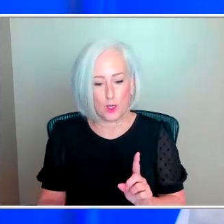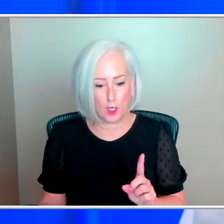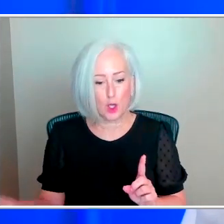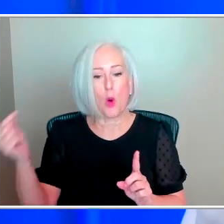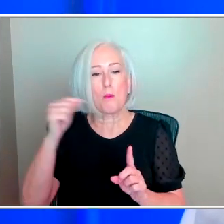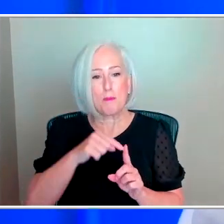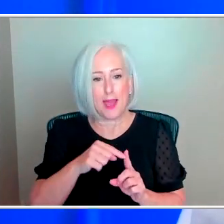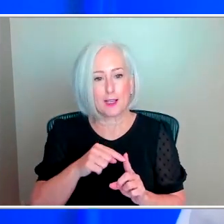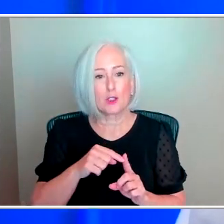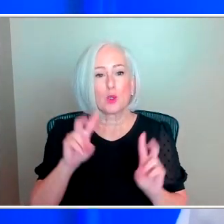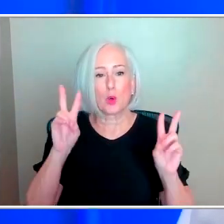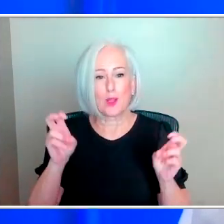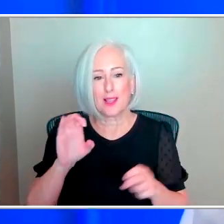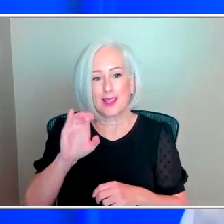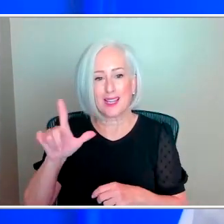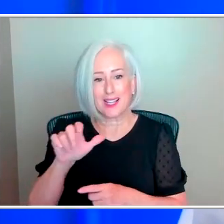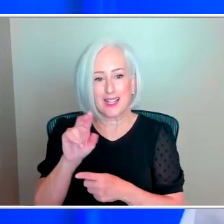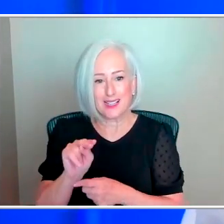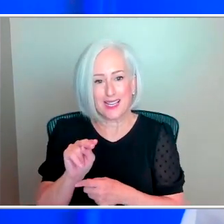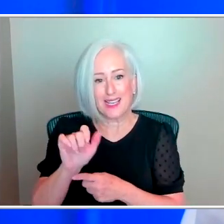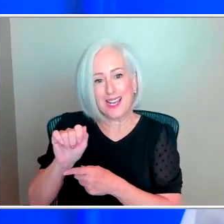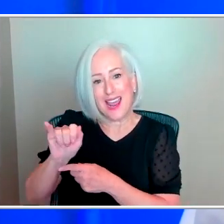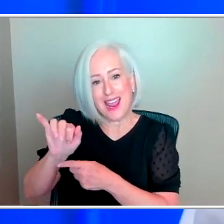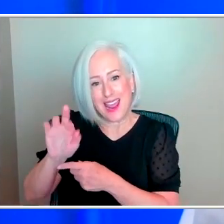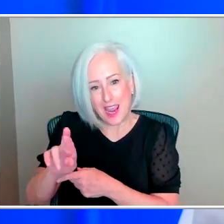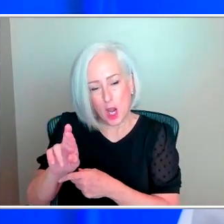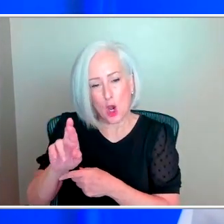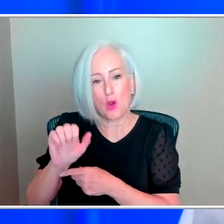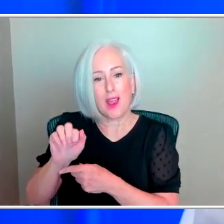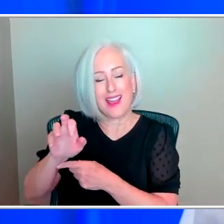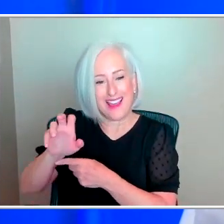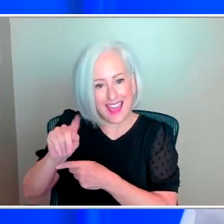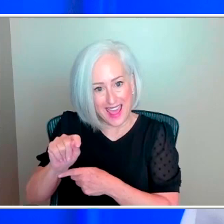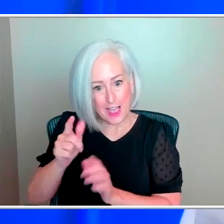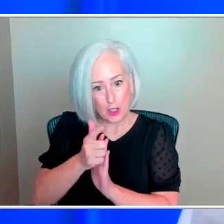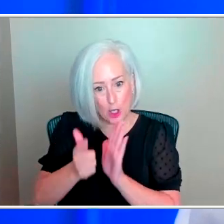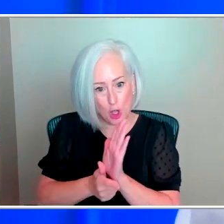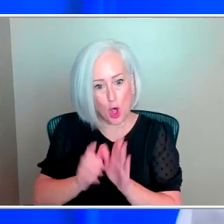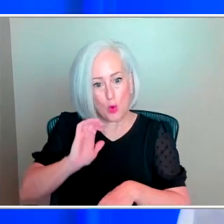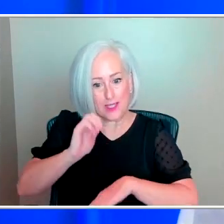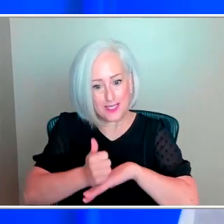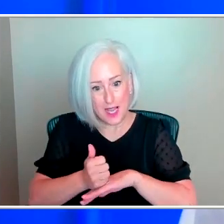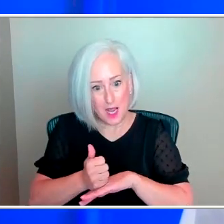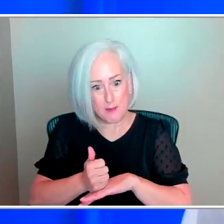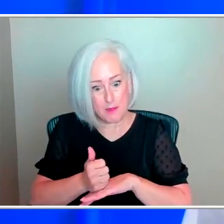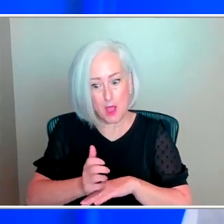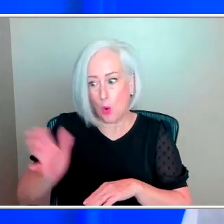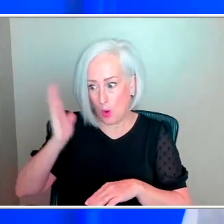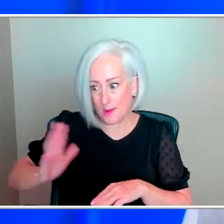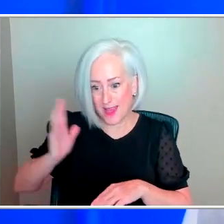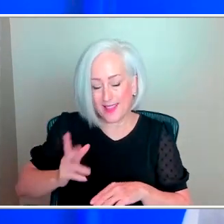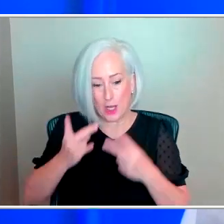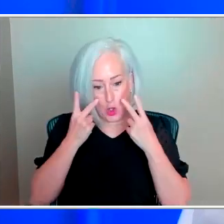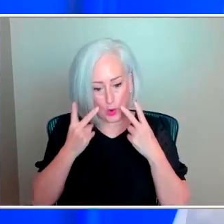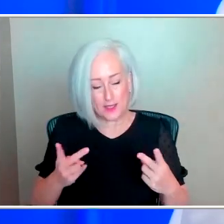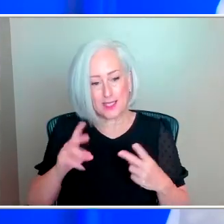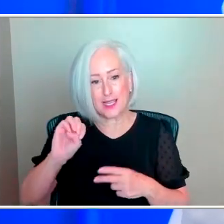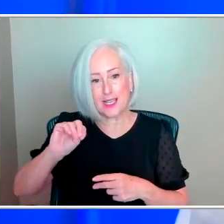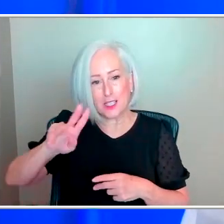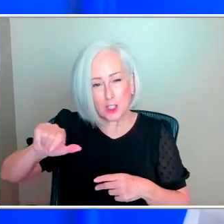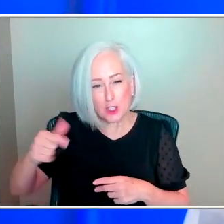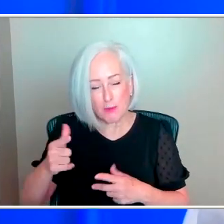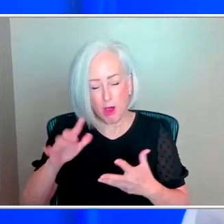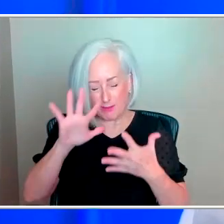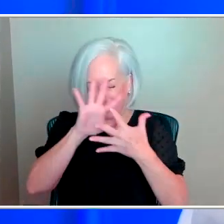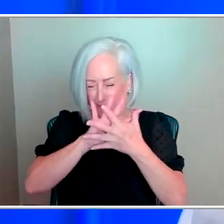Act went in, you could see the smog in LA. It was phenomenal. So we've come a long way, but we can still do